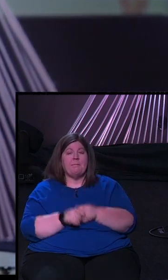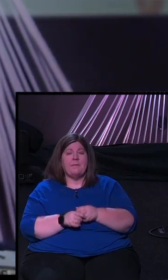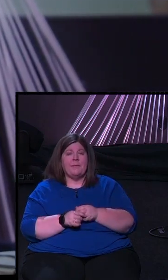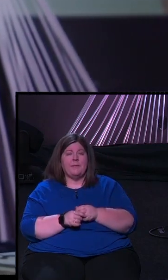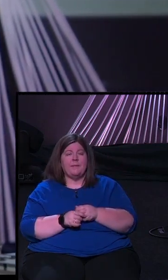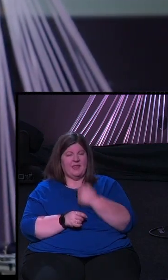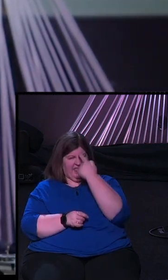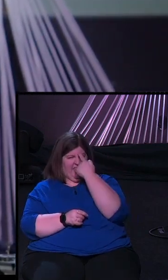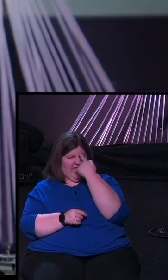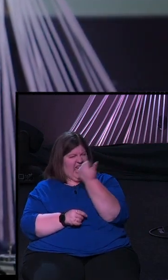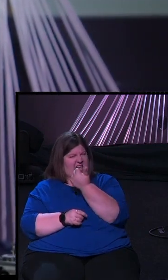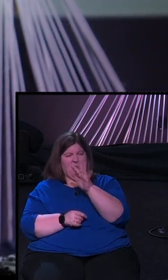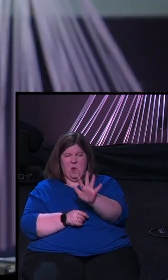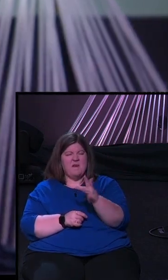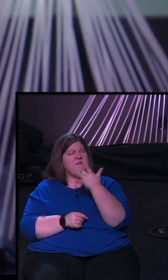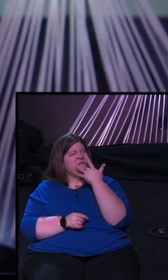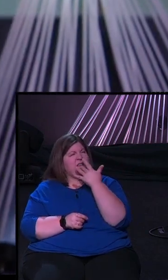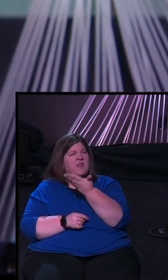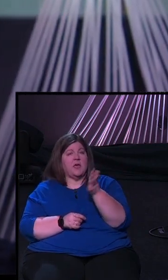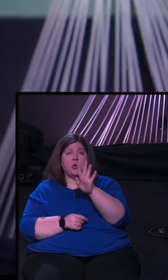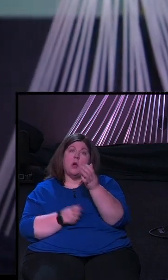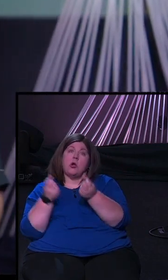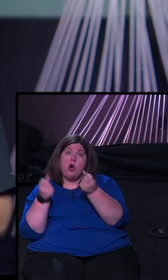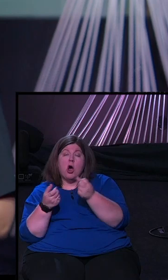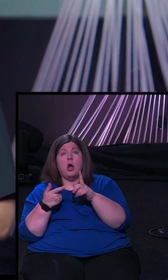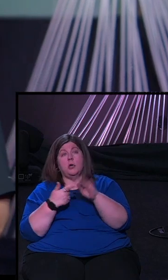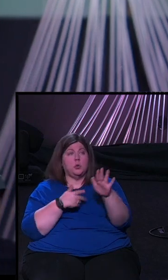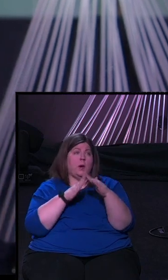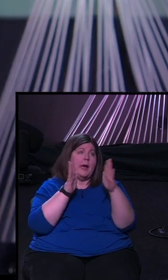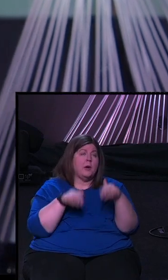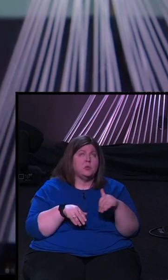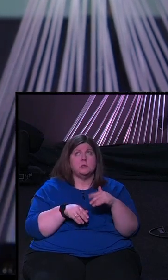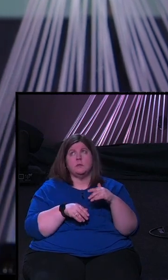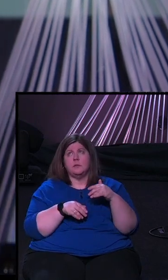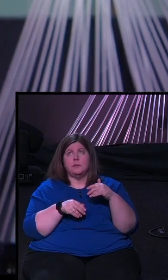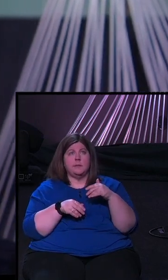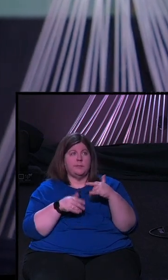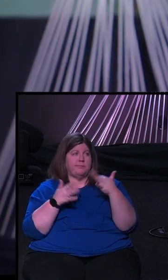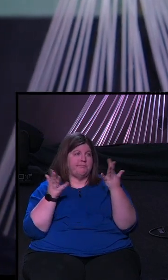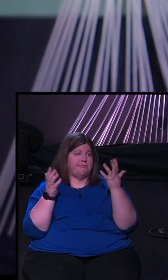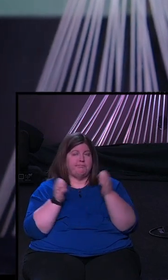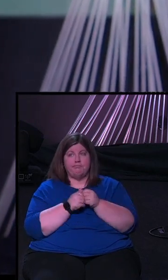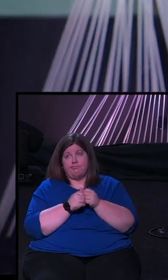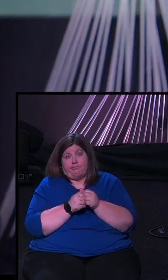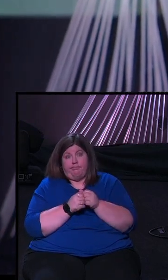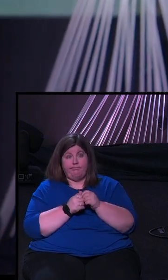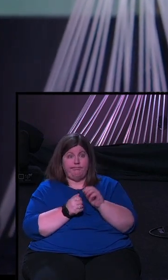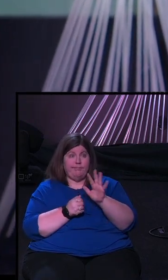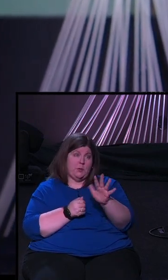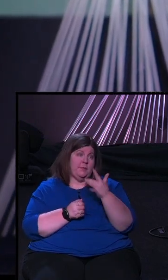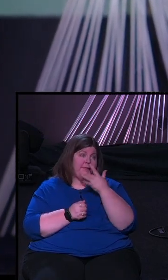pick any item. Pick your favorite item. Could be your car. Could be your house. Could be a